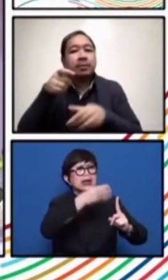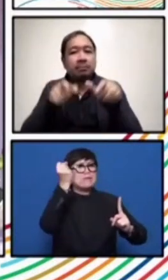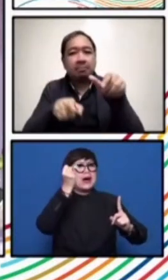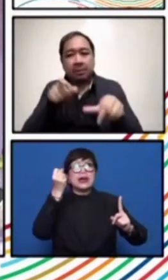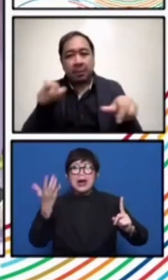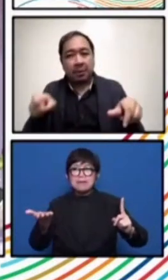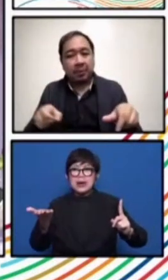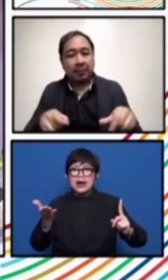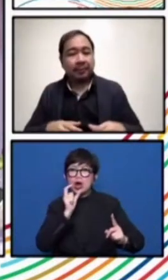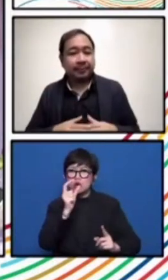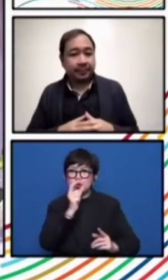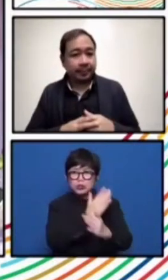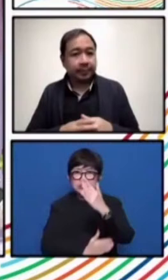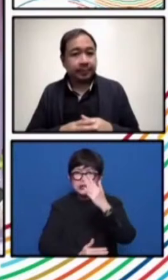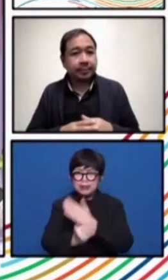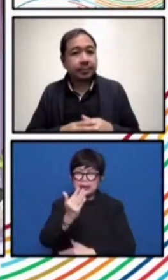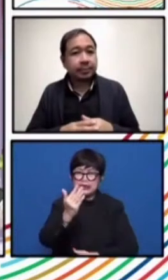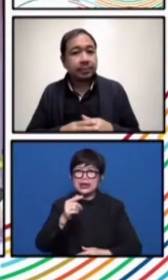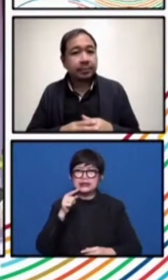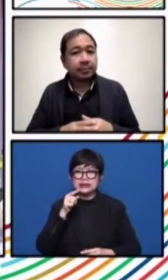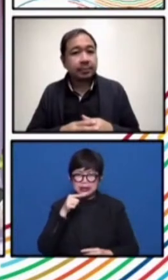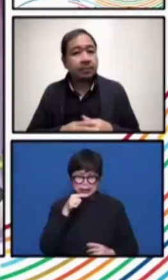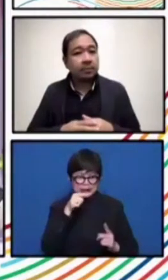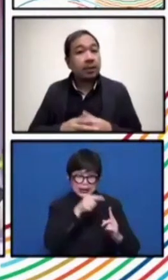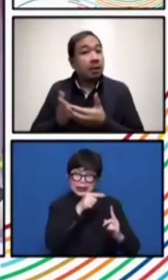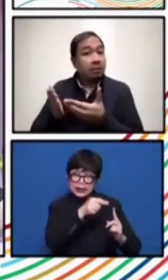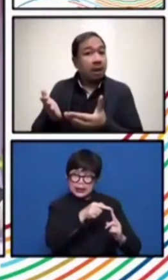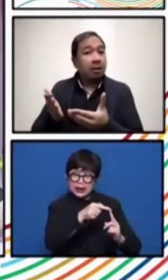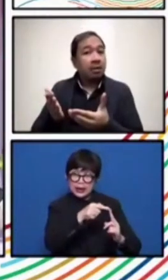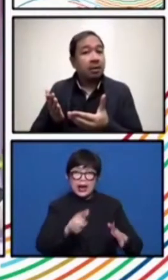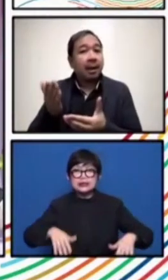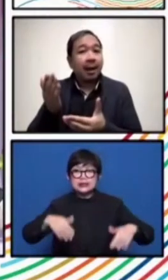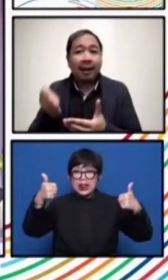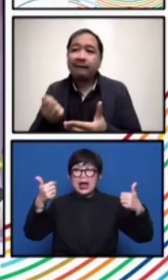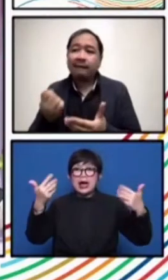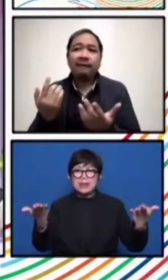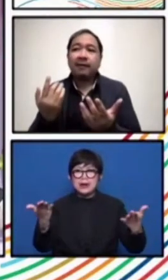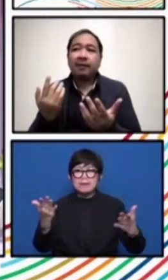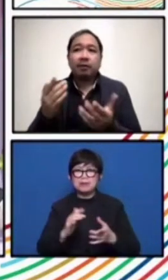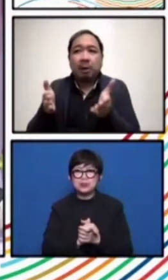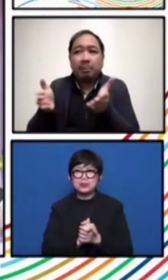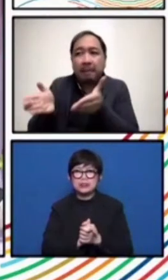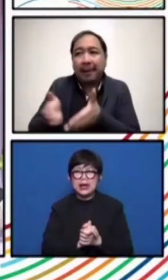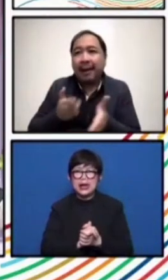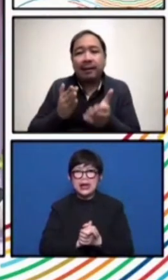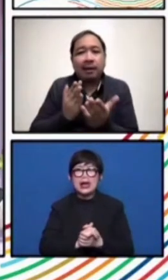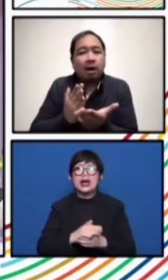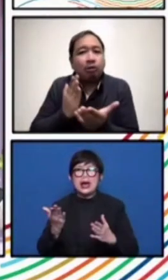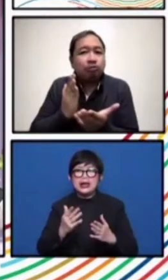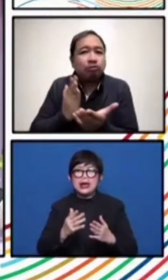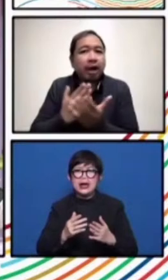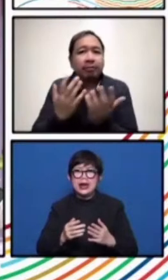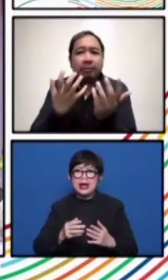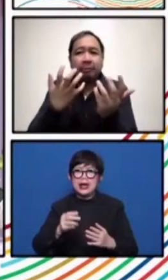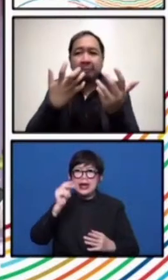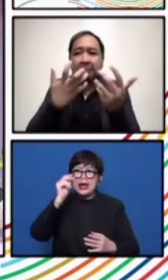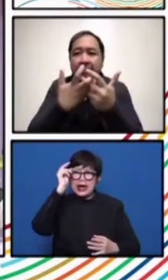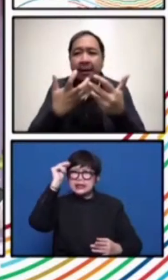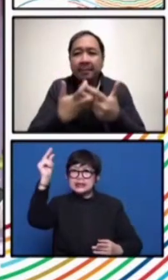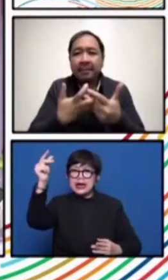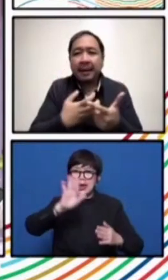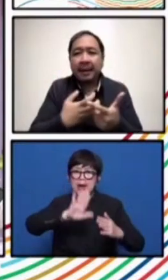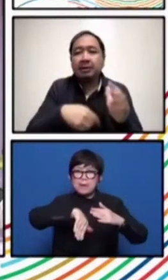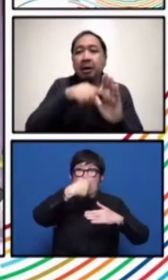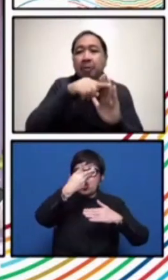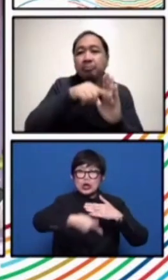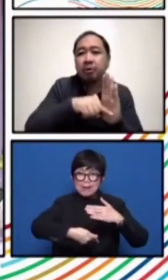and this has resulted in the in the designing of appropriate programs and the designer programs to understand its opens this